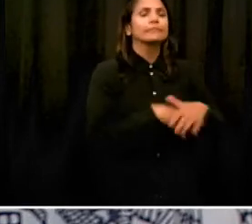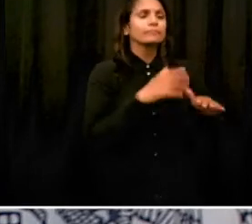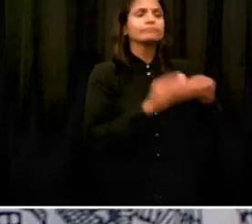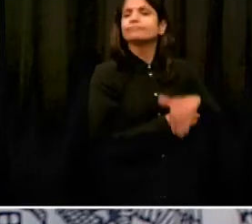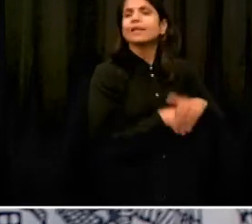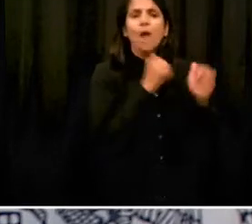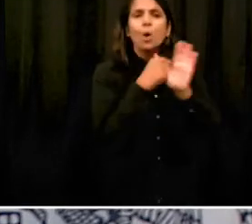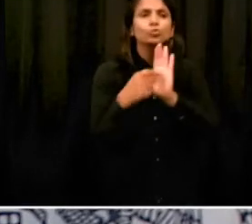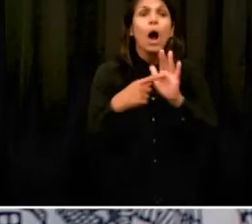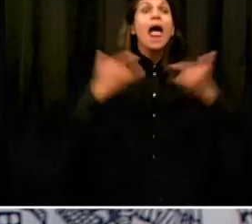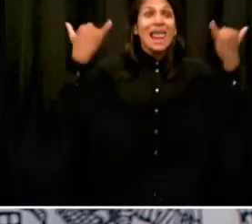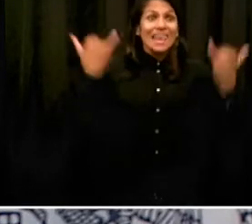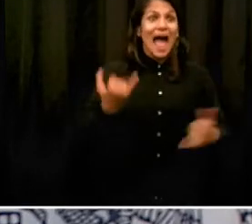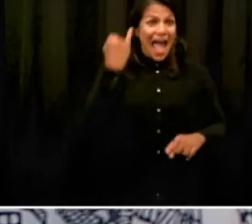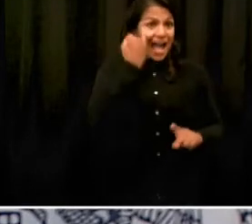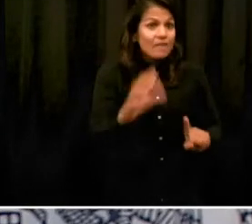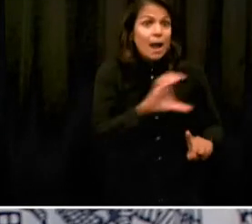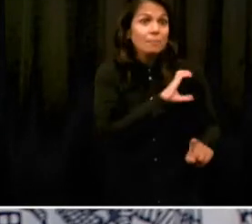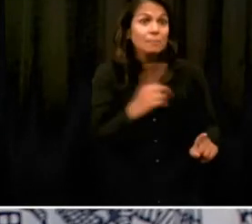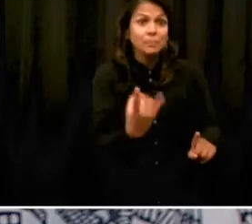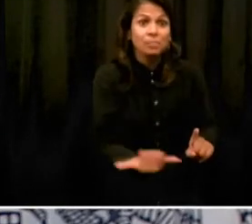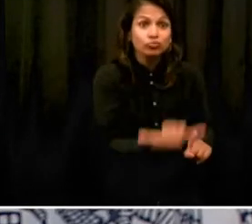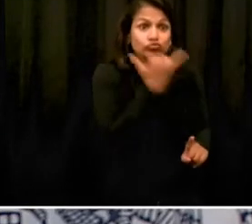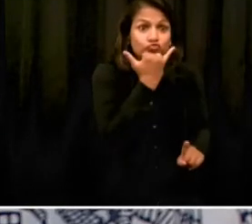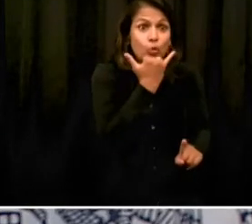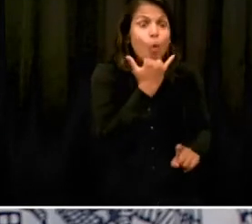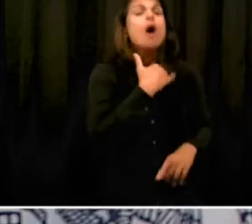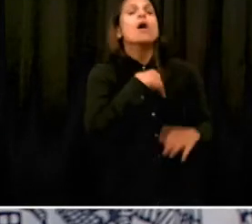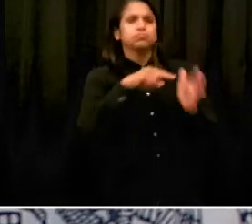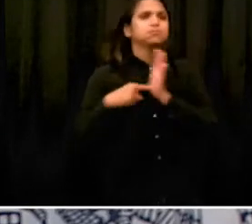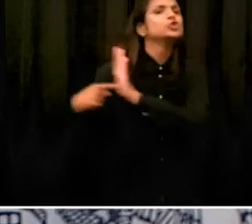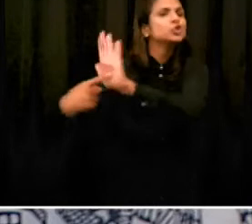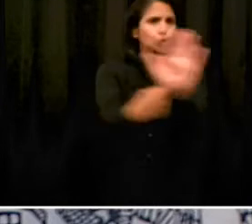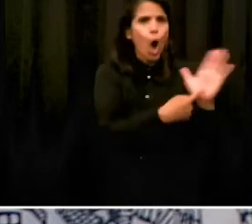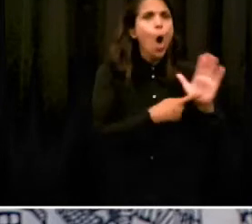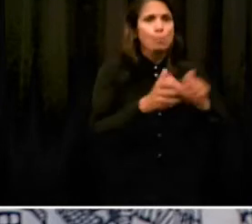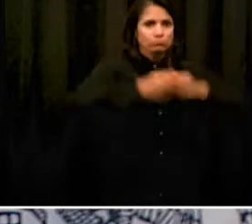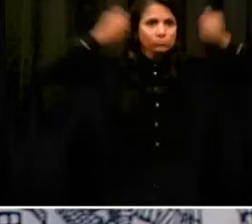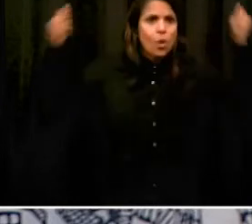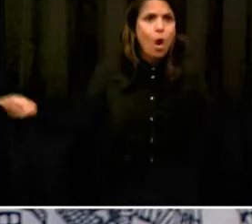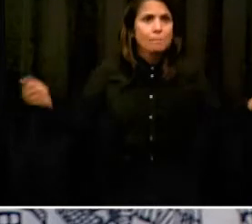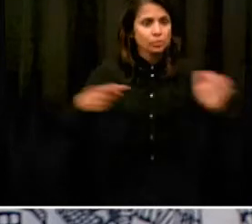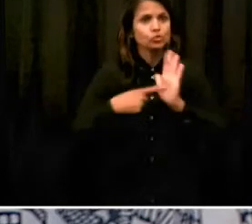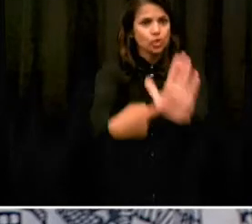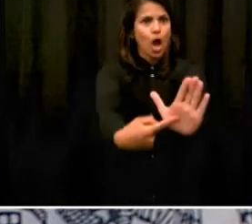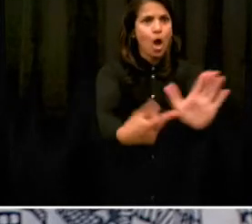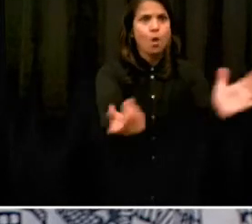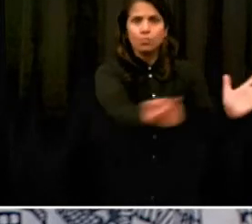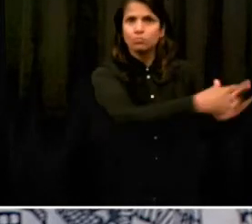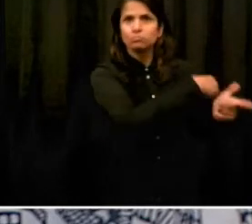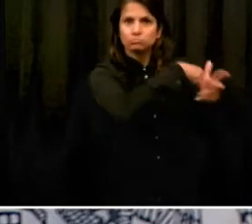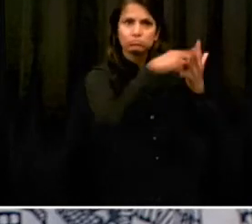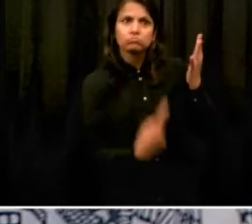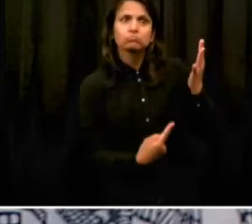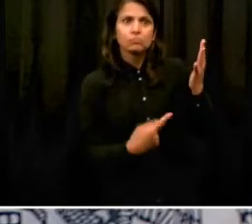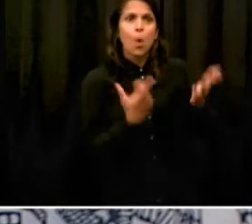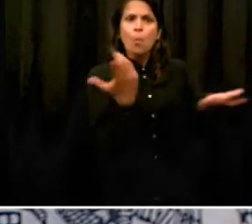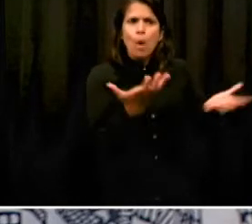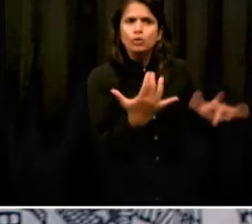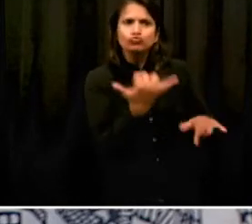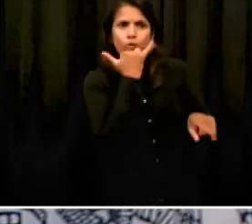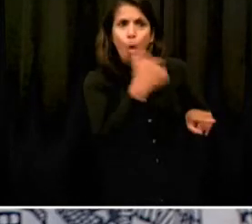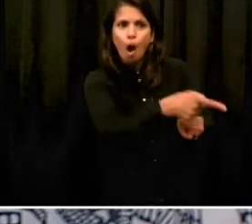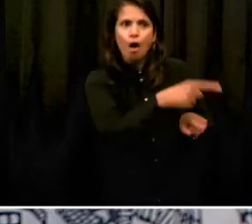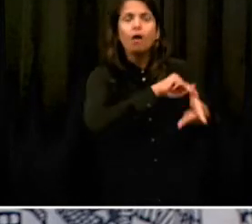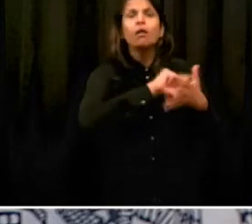allow for more openness and transparency. But the idea of the matrix to me is to say, here's how certain offenses correlate to